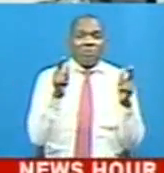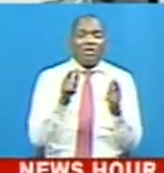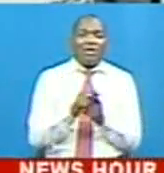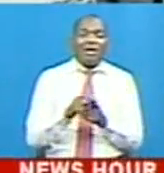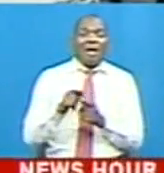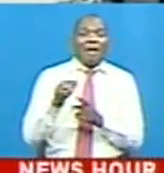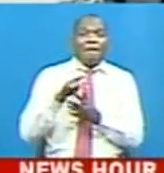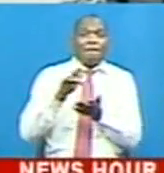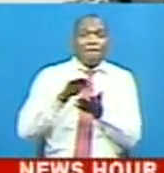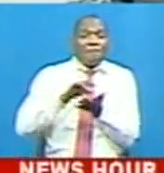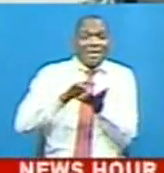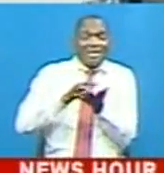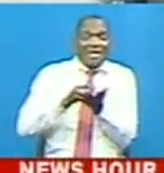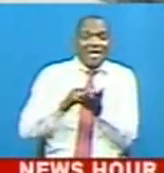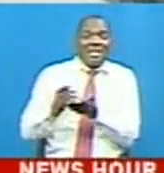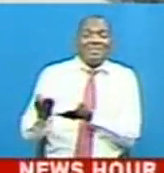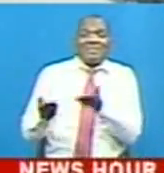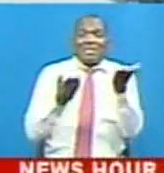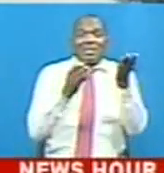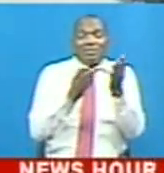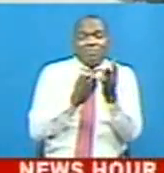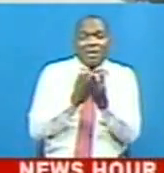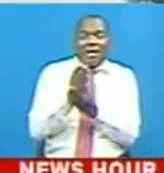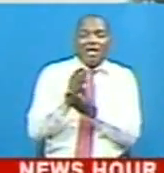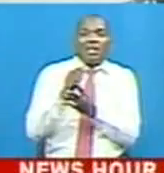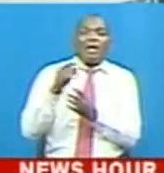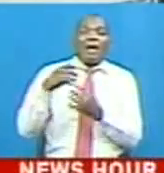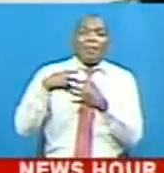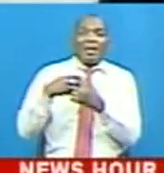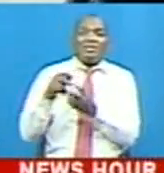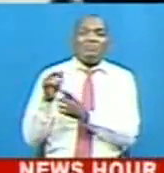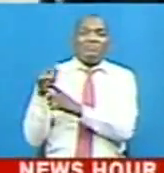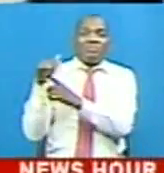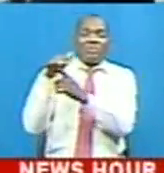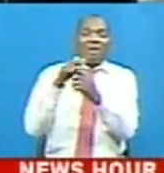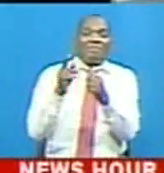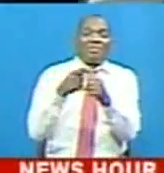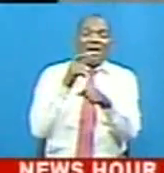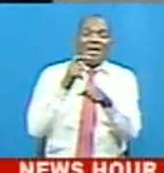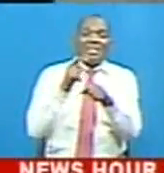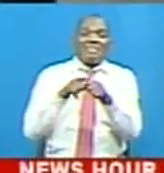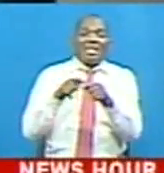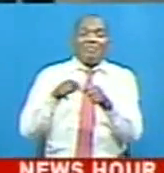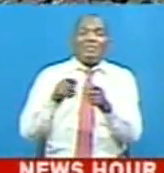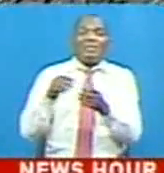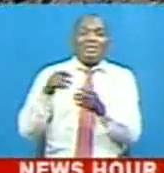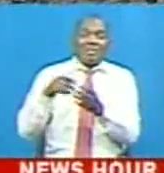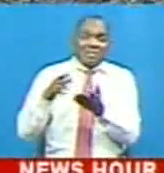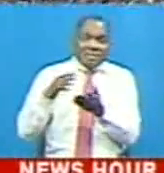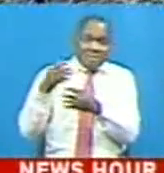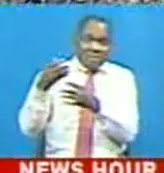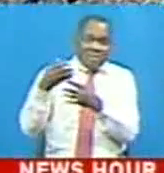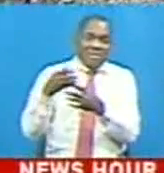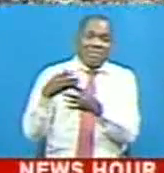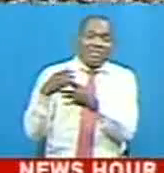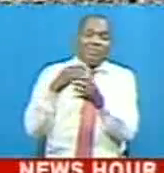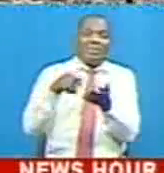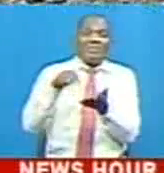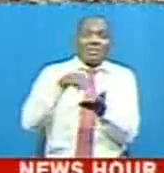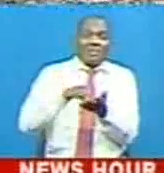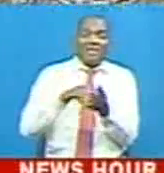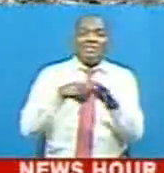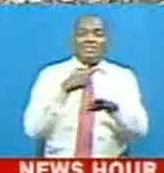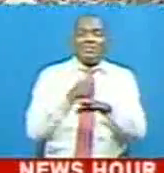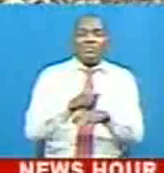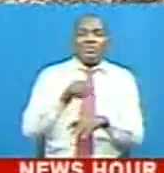launch of the drone for medical services will come up before the end of this month. The first distribution center has been established at Omenako near